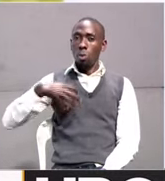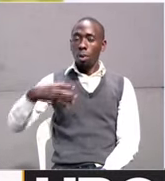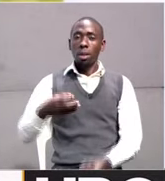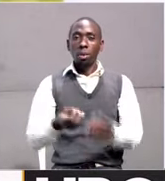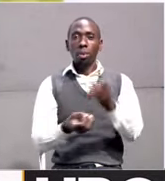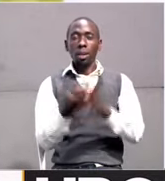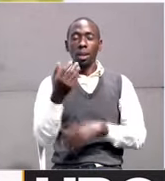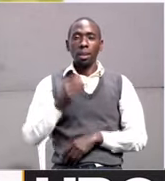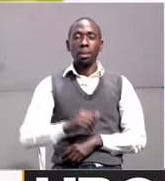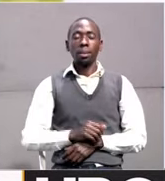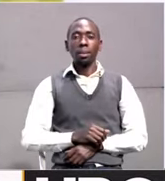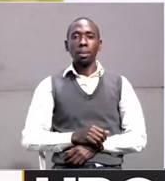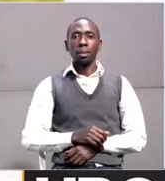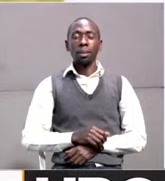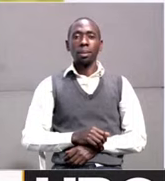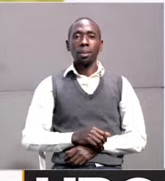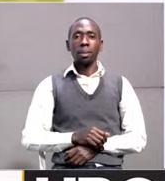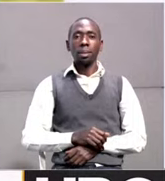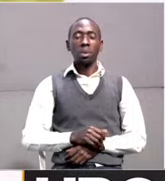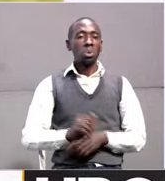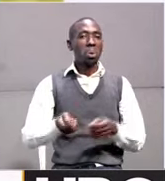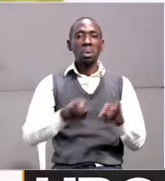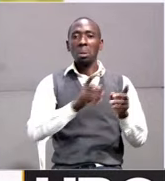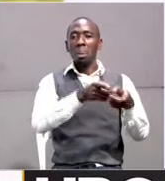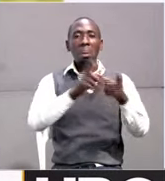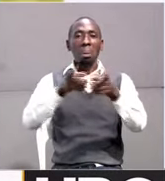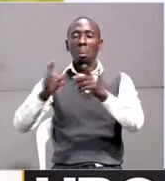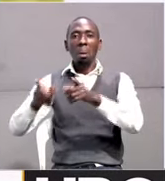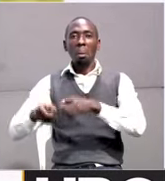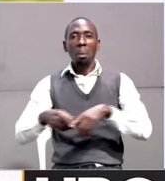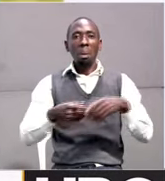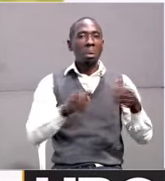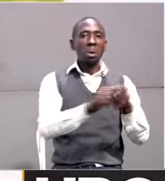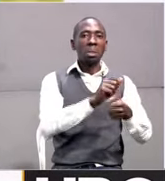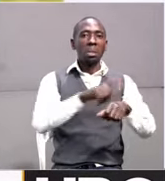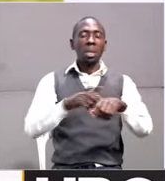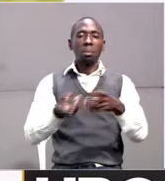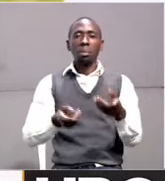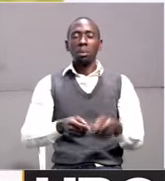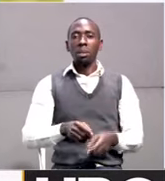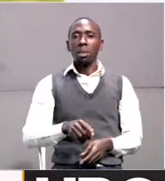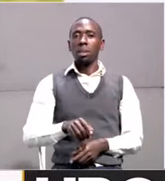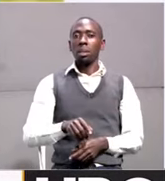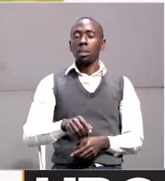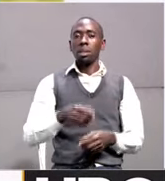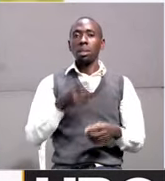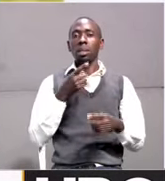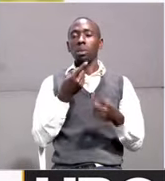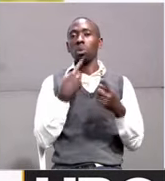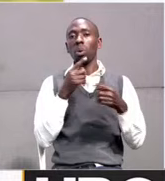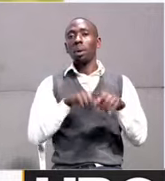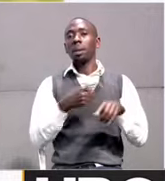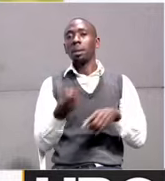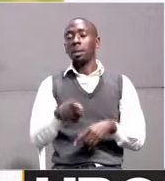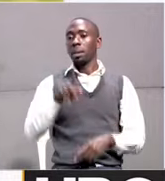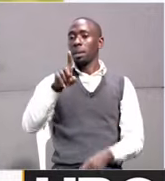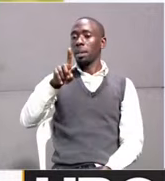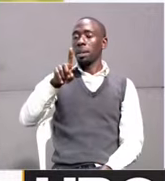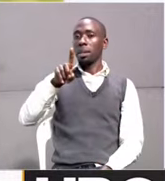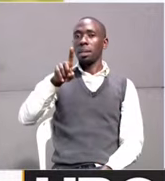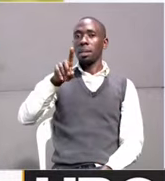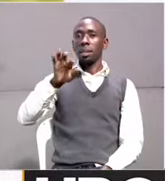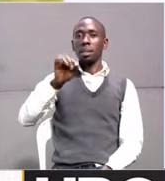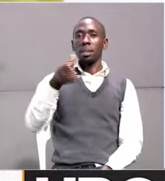Not loiterers. Now, that was Huntington speak, 1862. Talking about what he had seen in